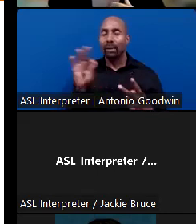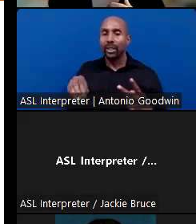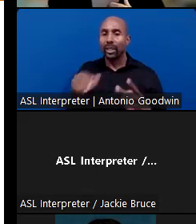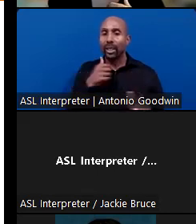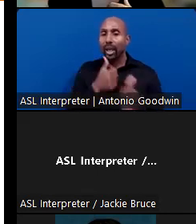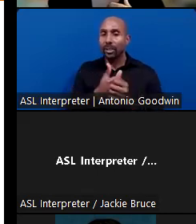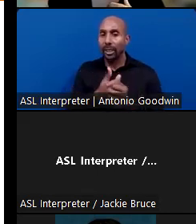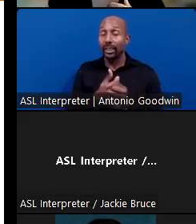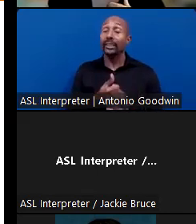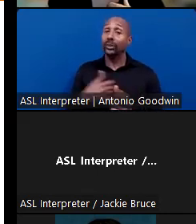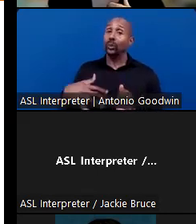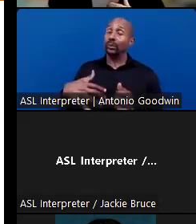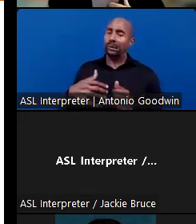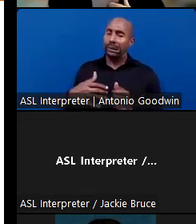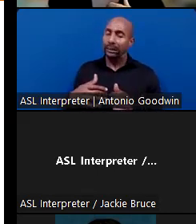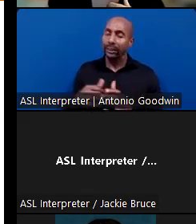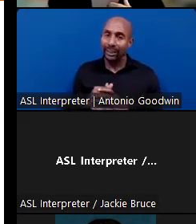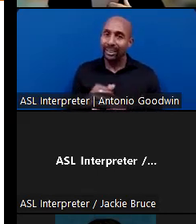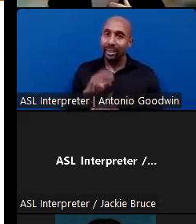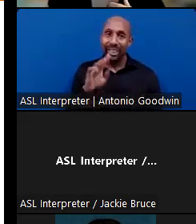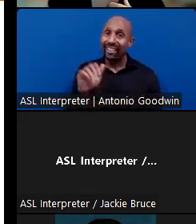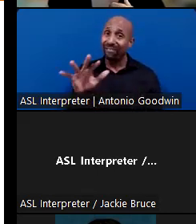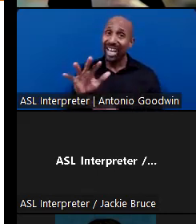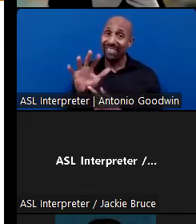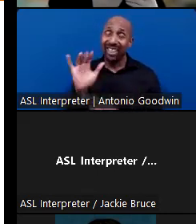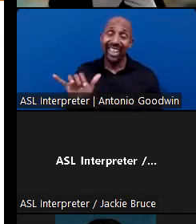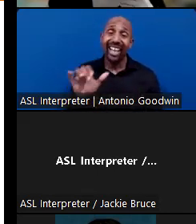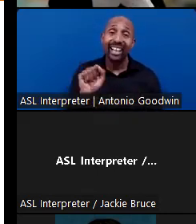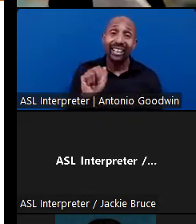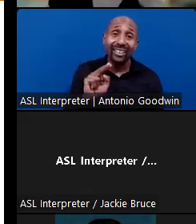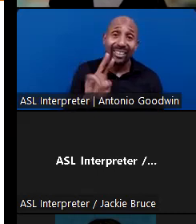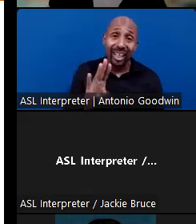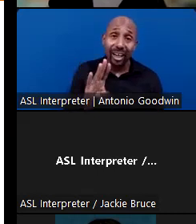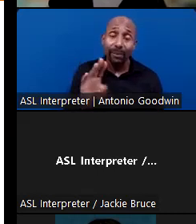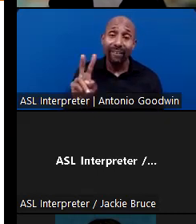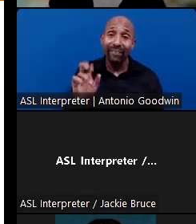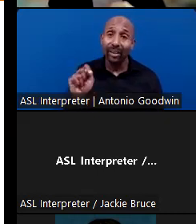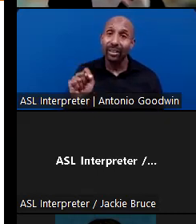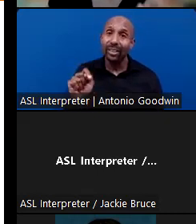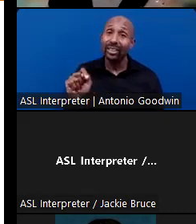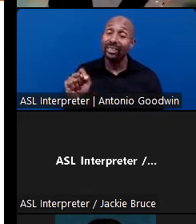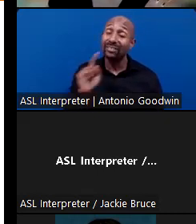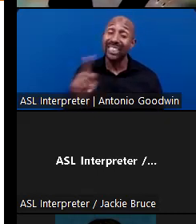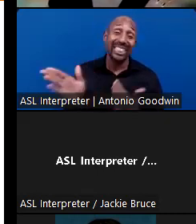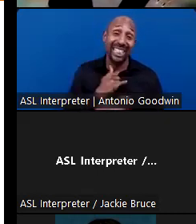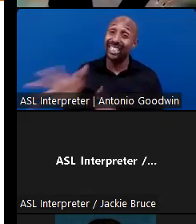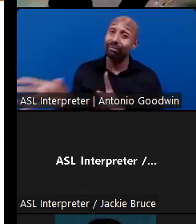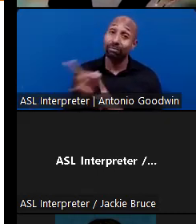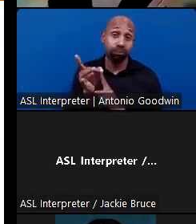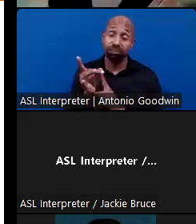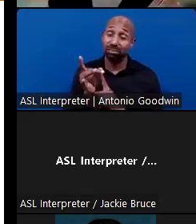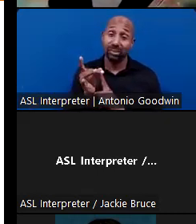subvariants are extremely contagious. BA.5 can bypass previous